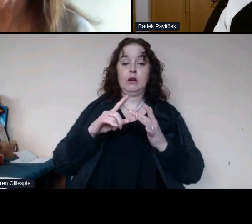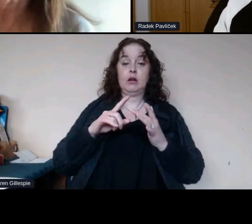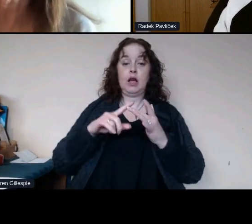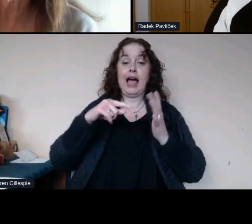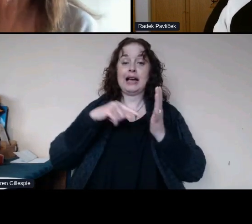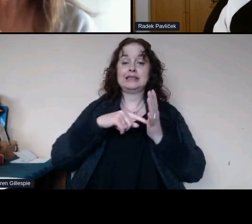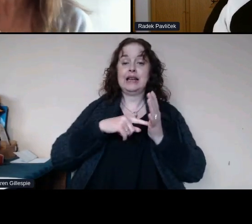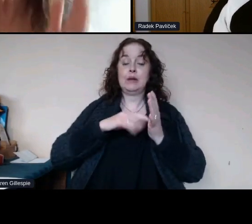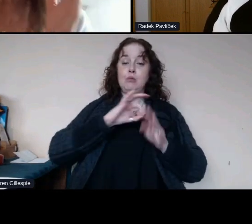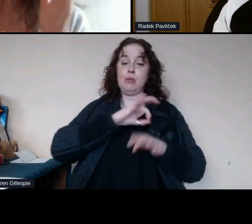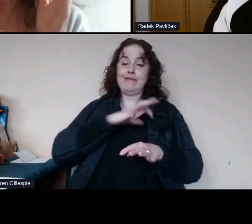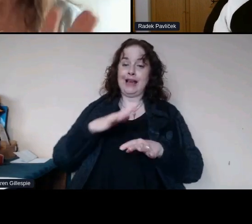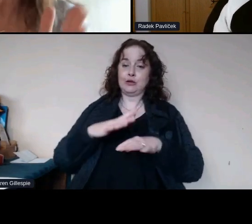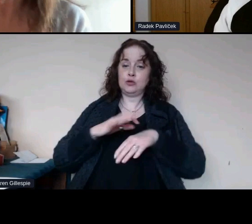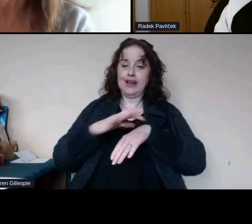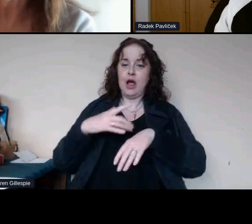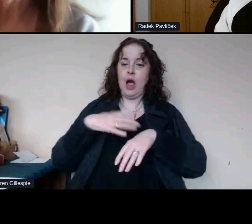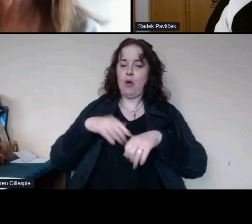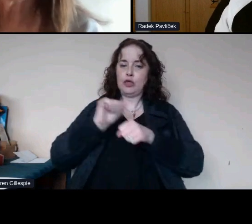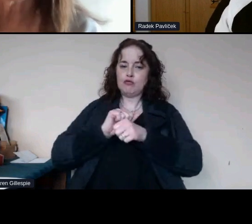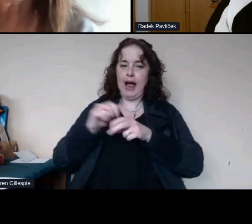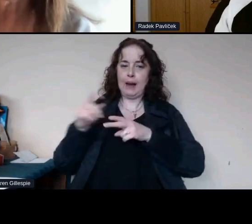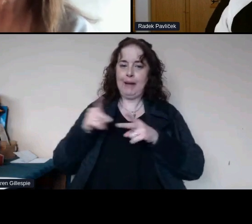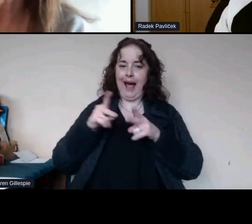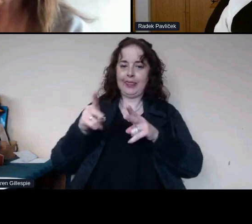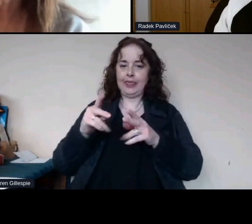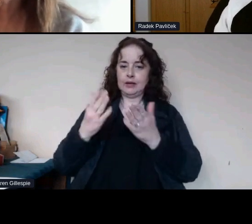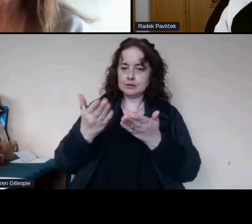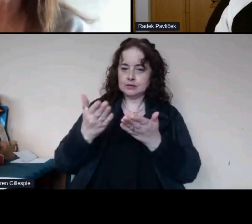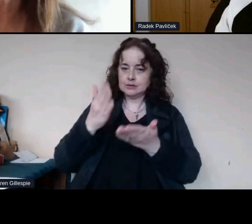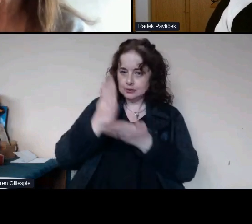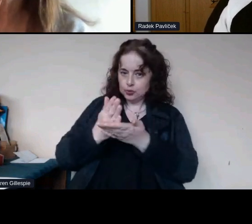correct path. So no, you have the truth here, Beatriz, that you,